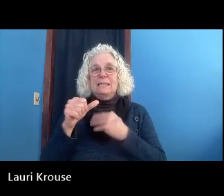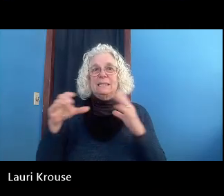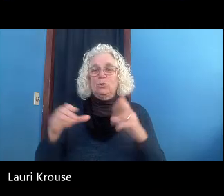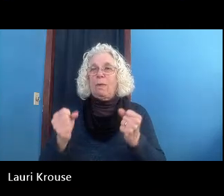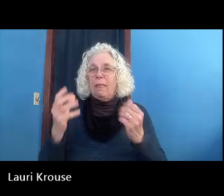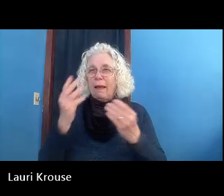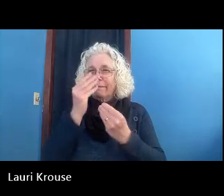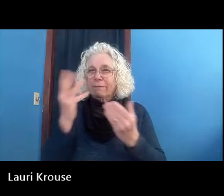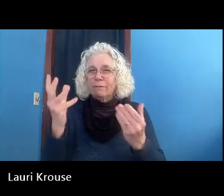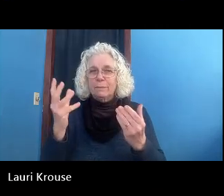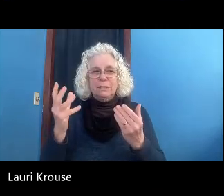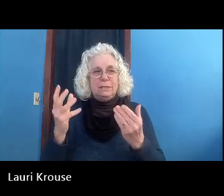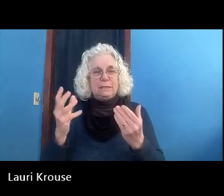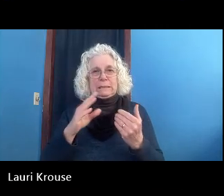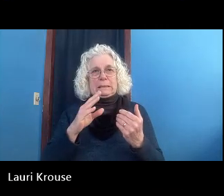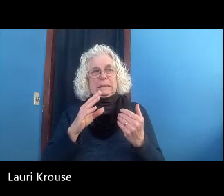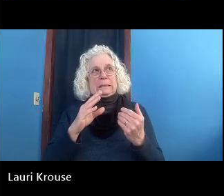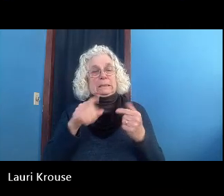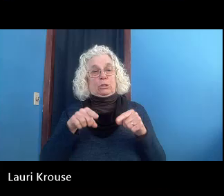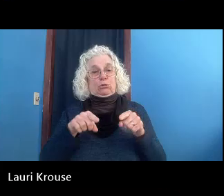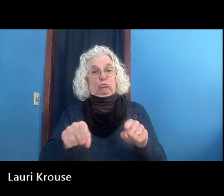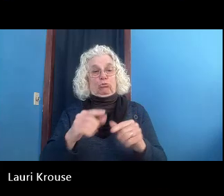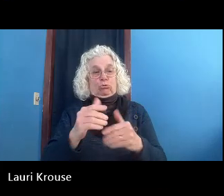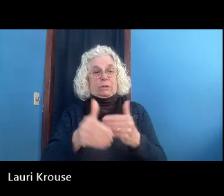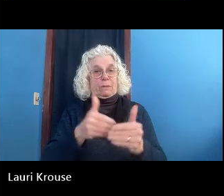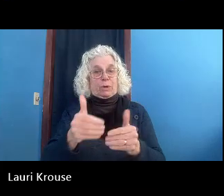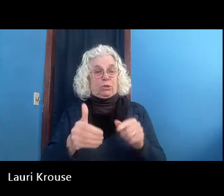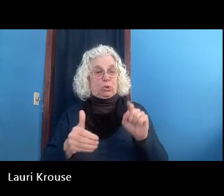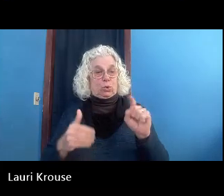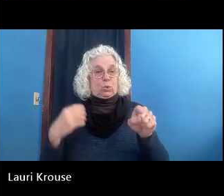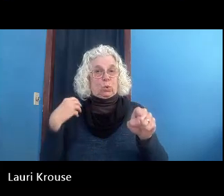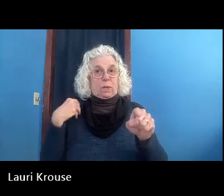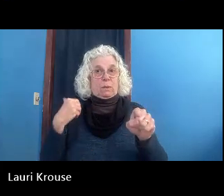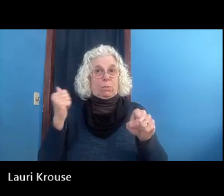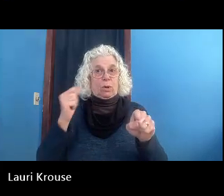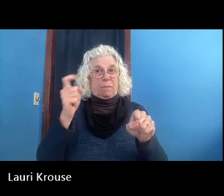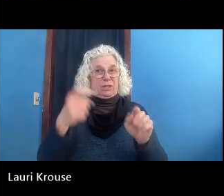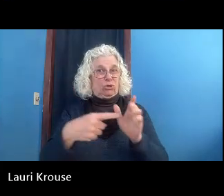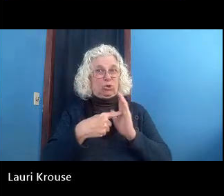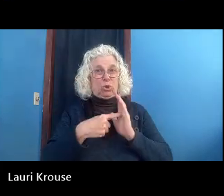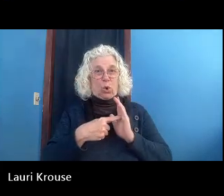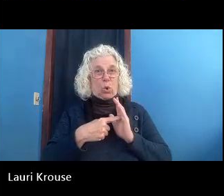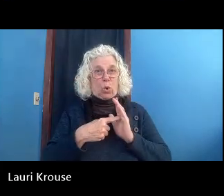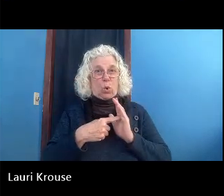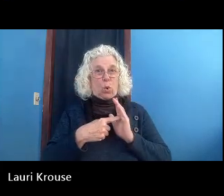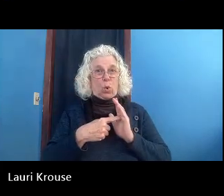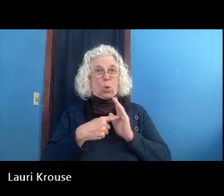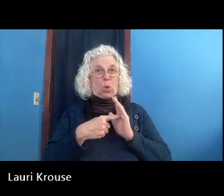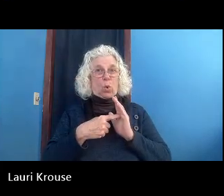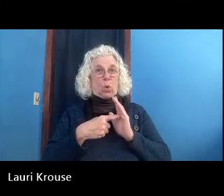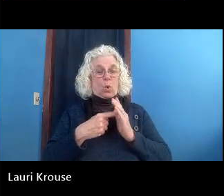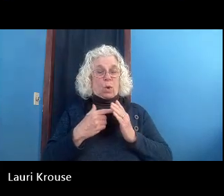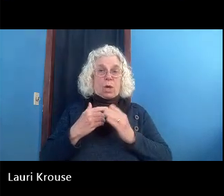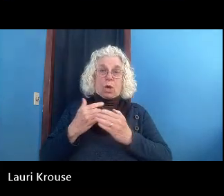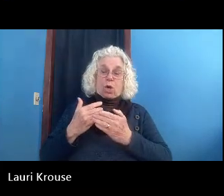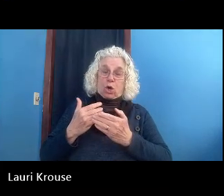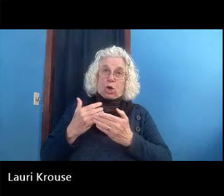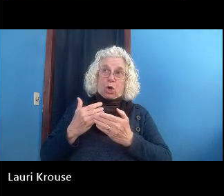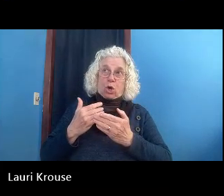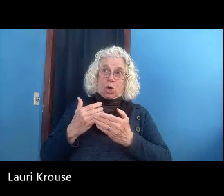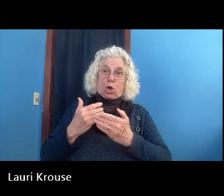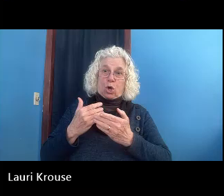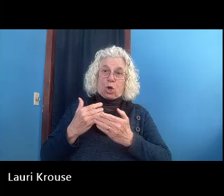within this does the employer need to submit things such as, proof of employment, or proof